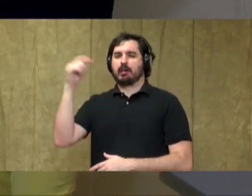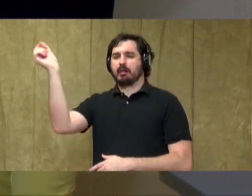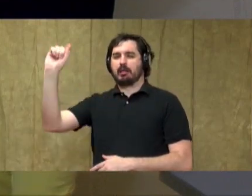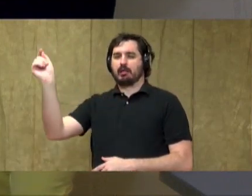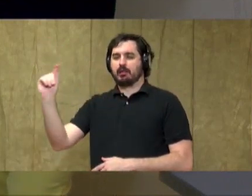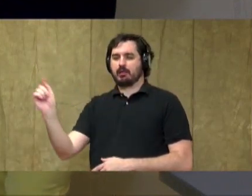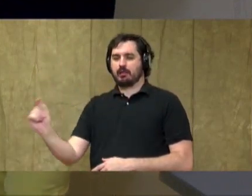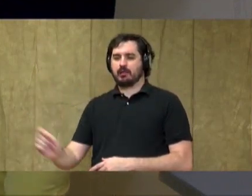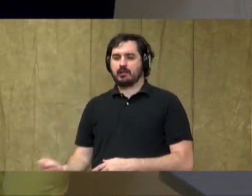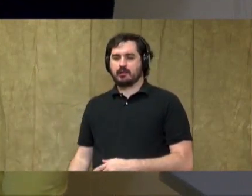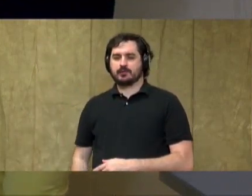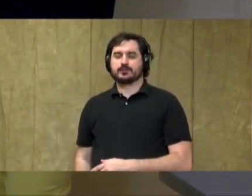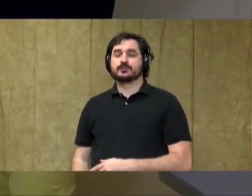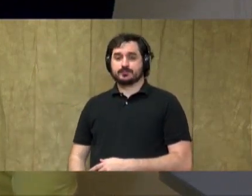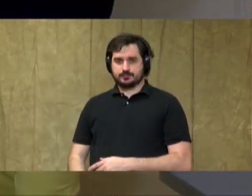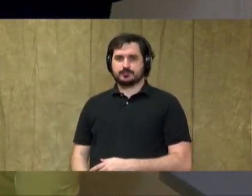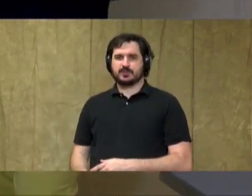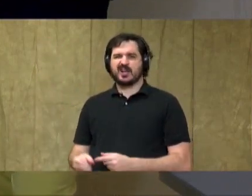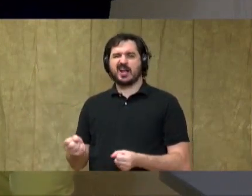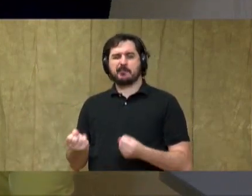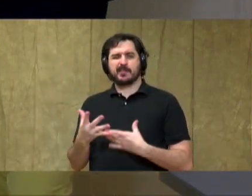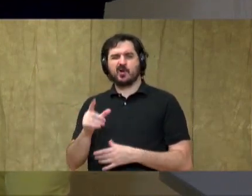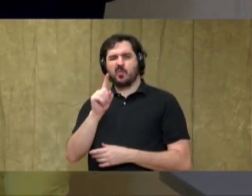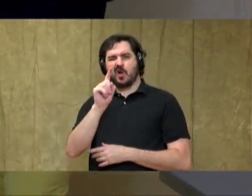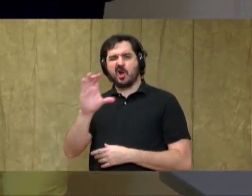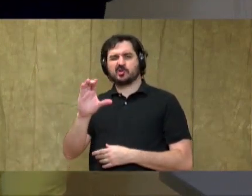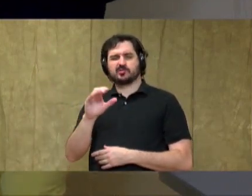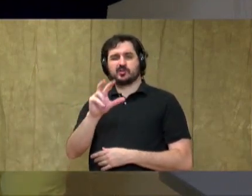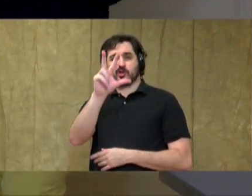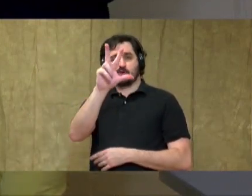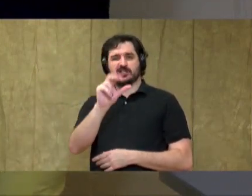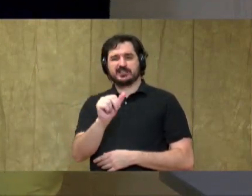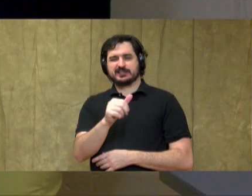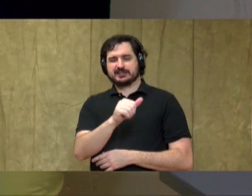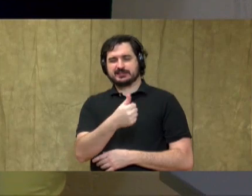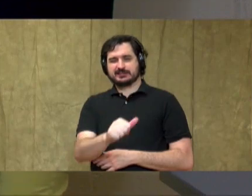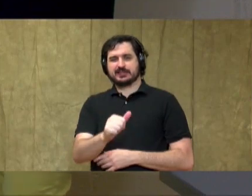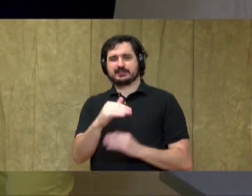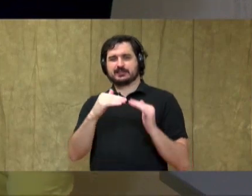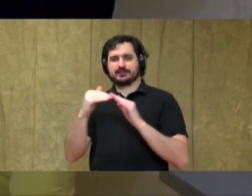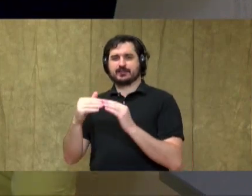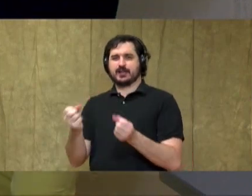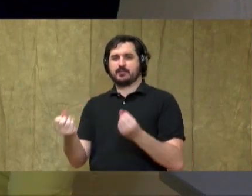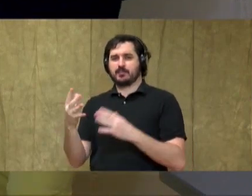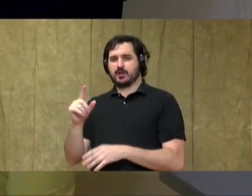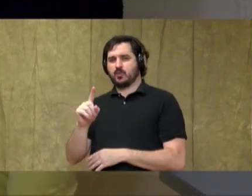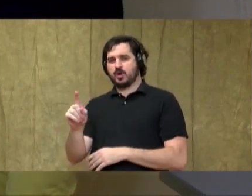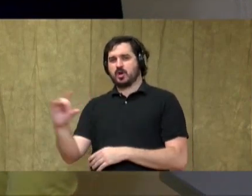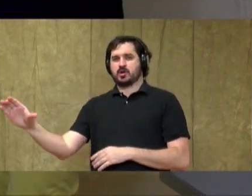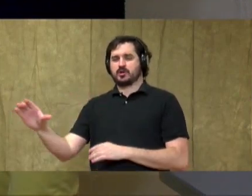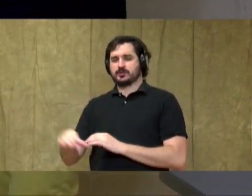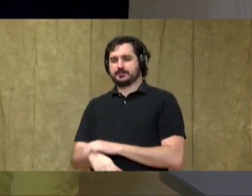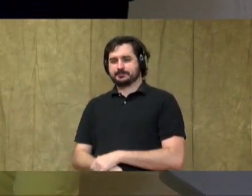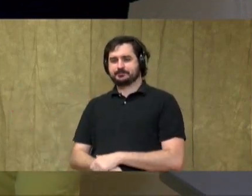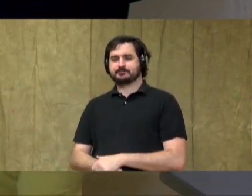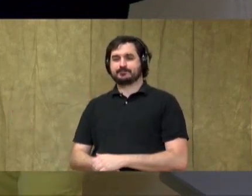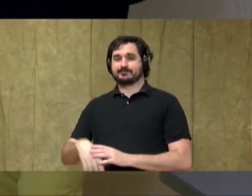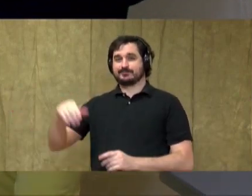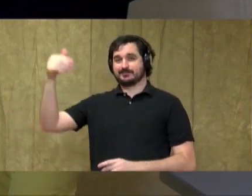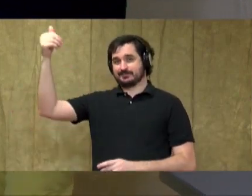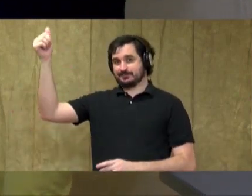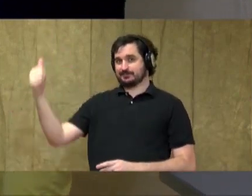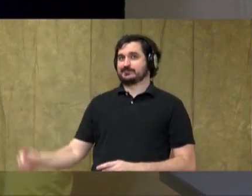with a hundredths into 3 tenths? How many hundredths would that be? Well, let's see. 10,